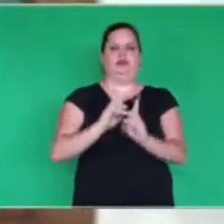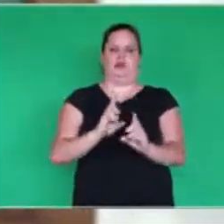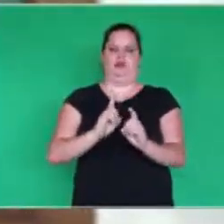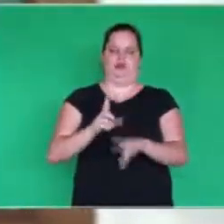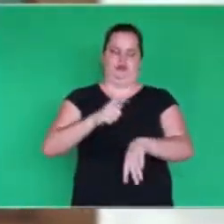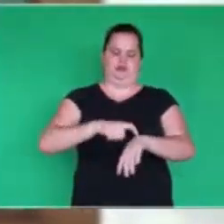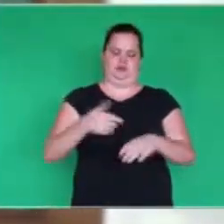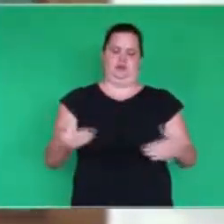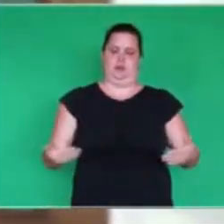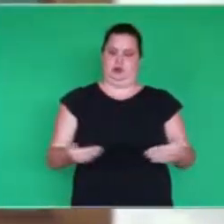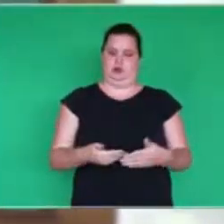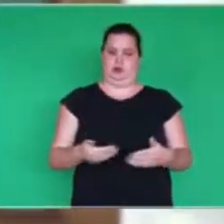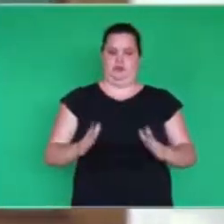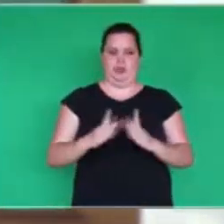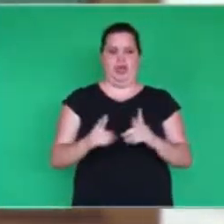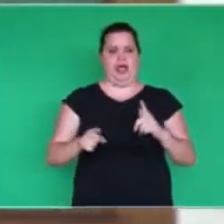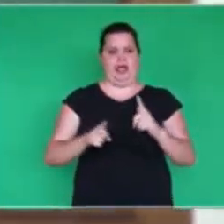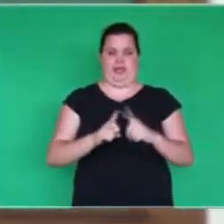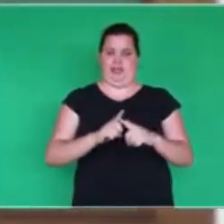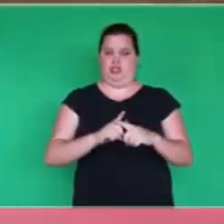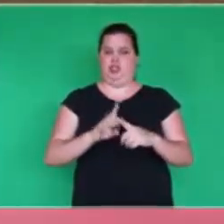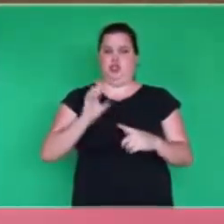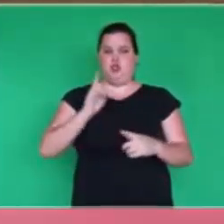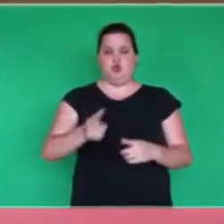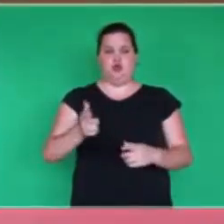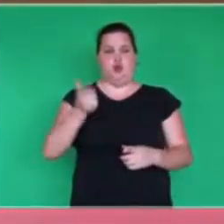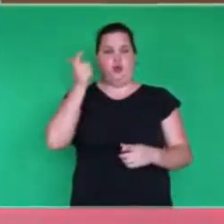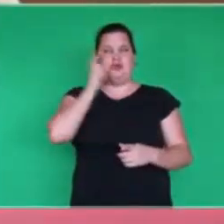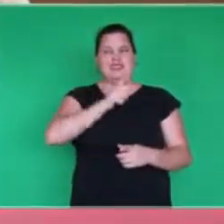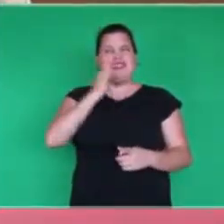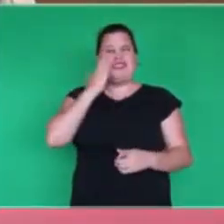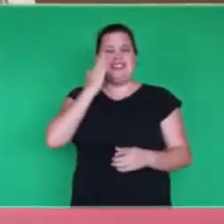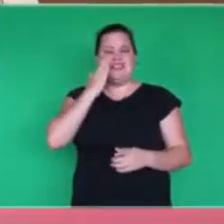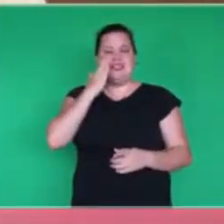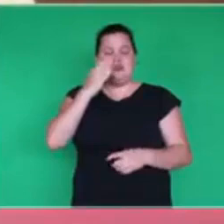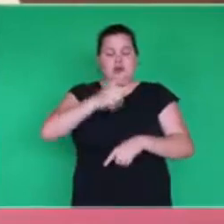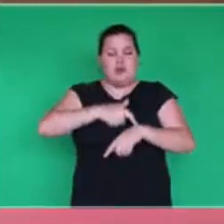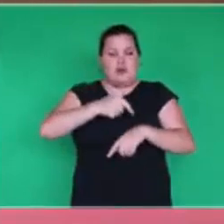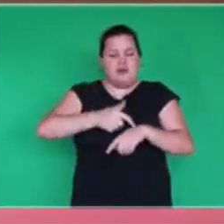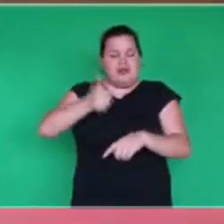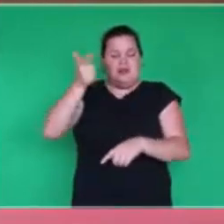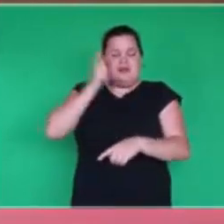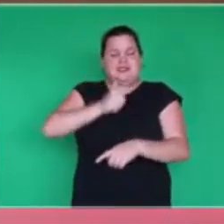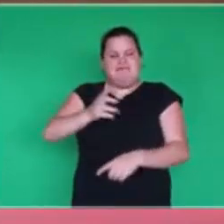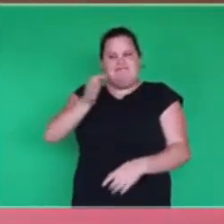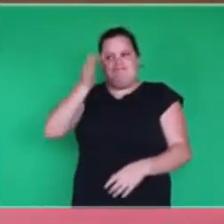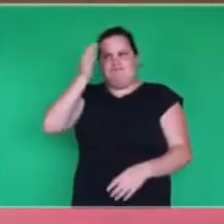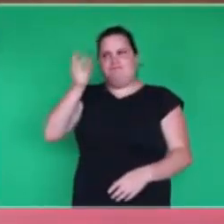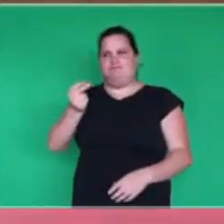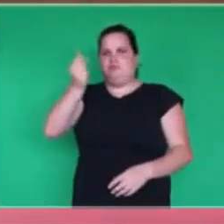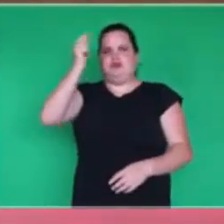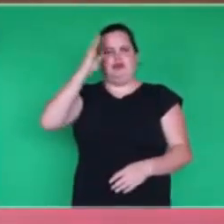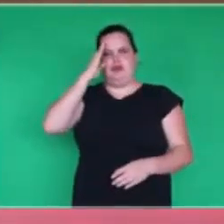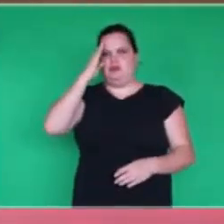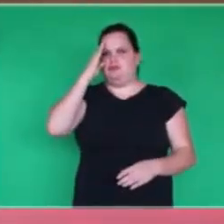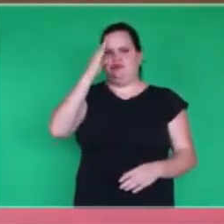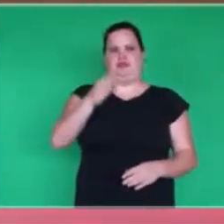The church can only master this doctrine if they are ahead of the times, when she is able to